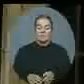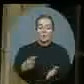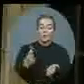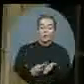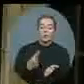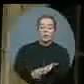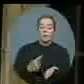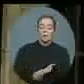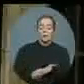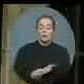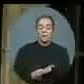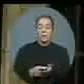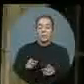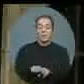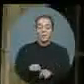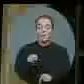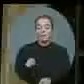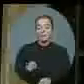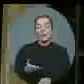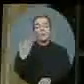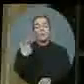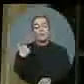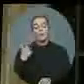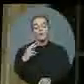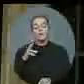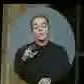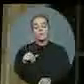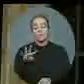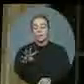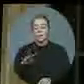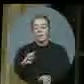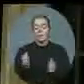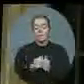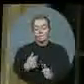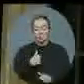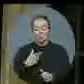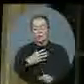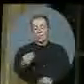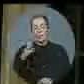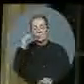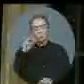he signed a document along with myself and Mr. Duceppe a few years ago and sent it to me.